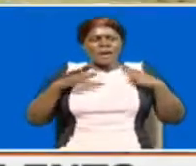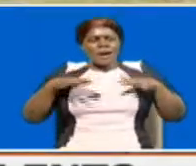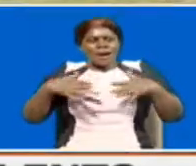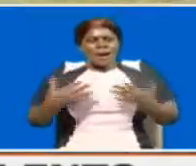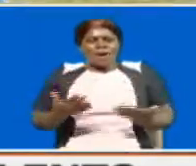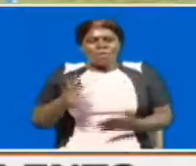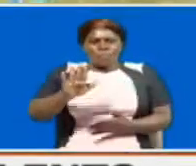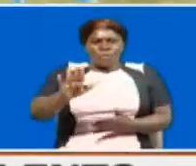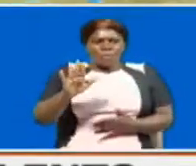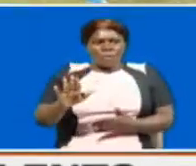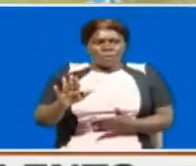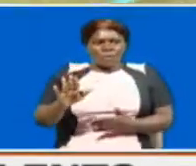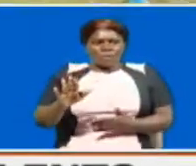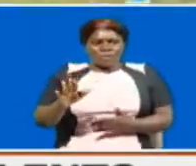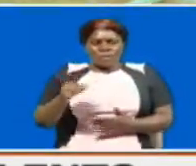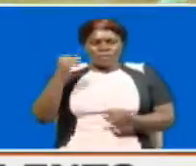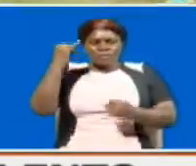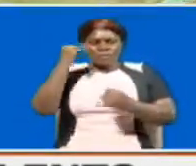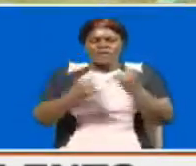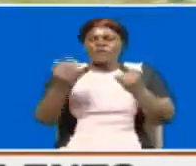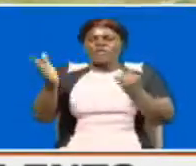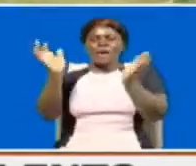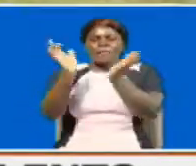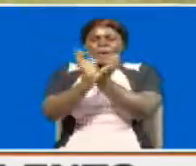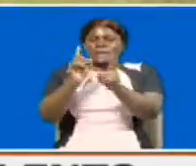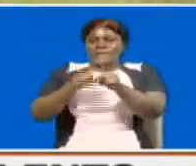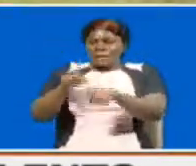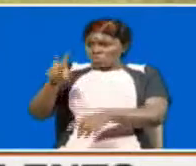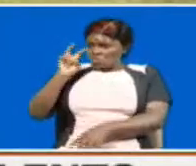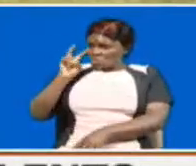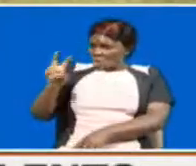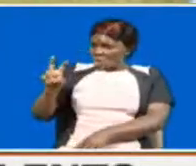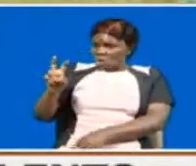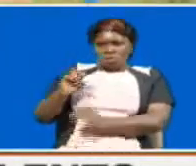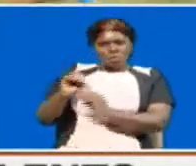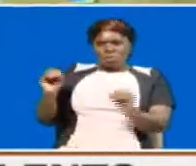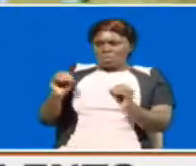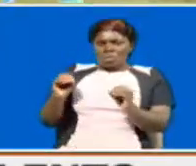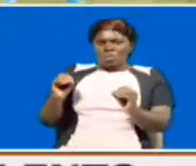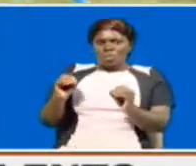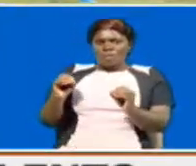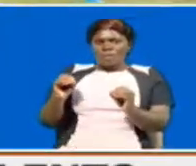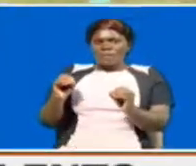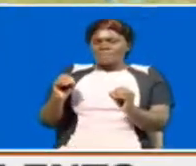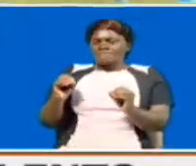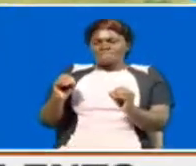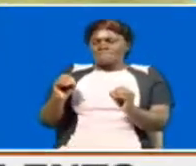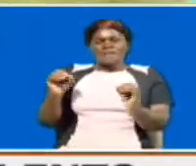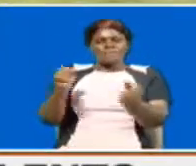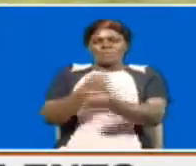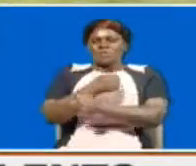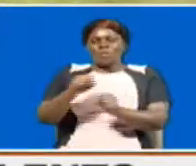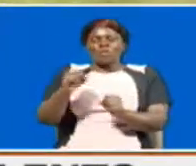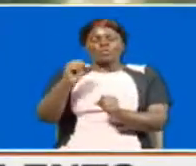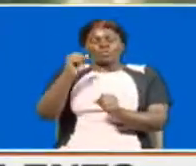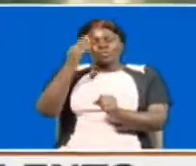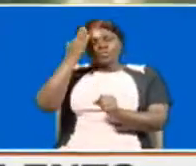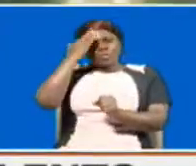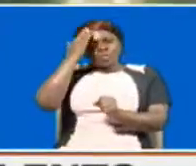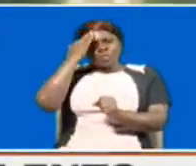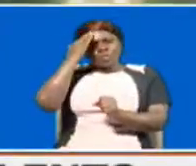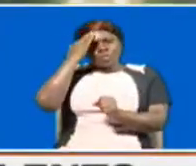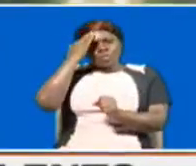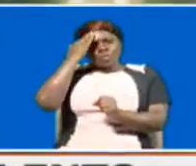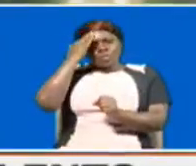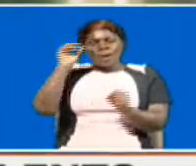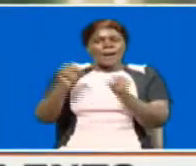how they put their profile on the pitch, because if you are not really well orientated, if you don't check around the pitch like I'm doing now, you cannot